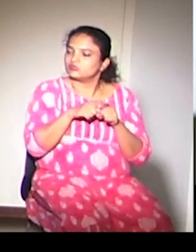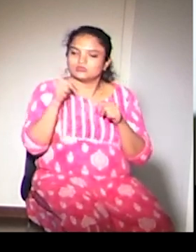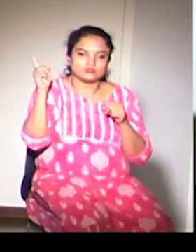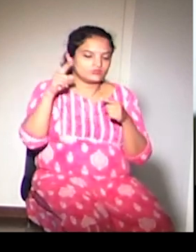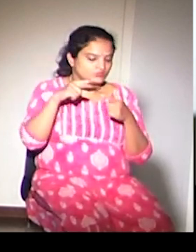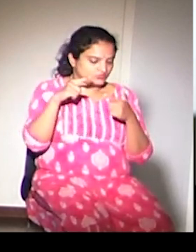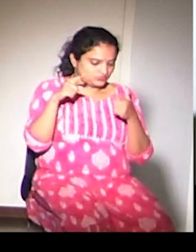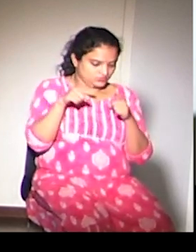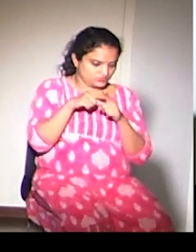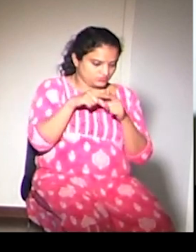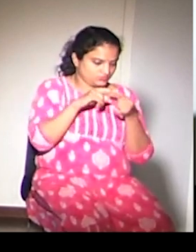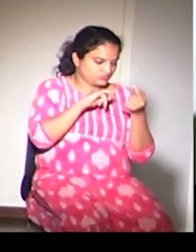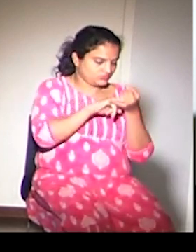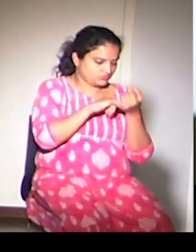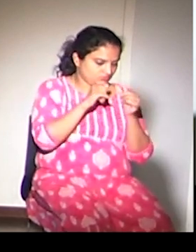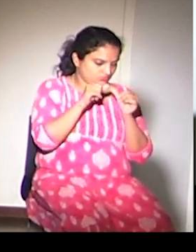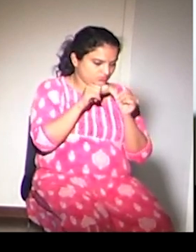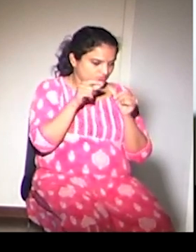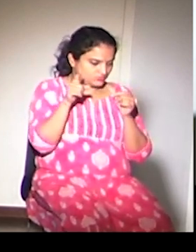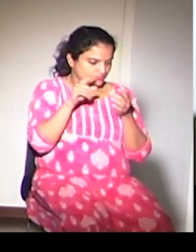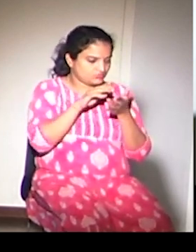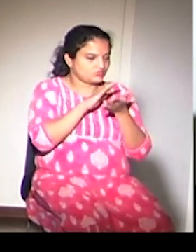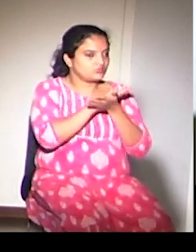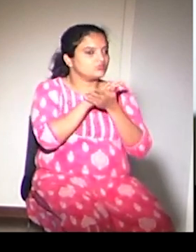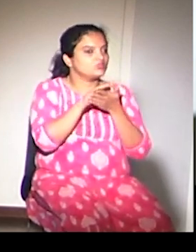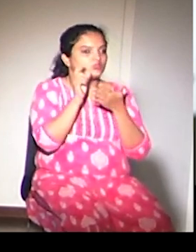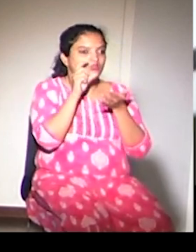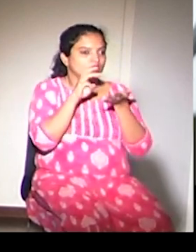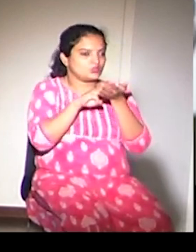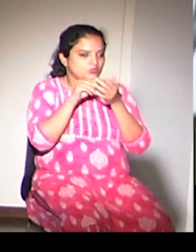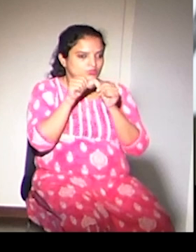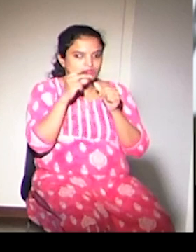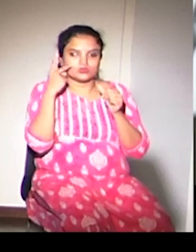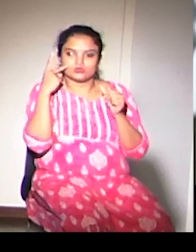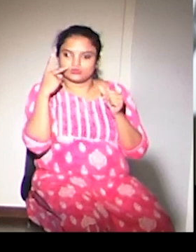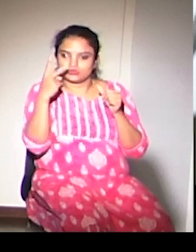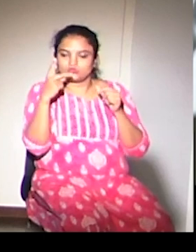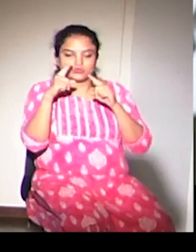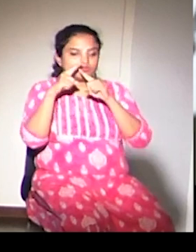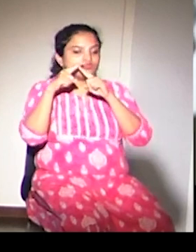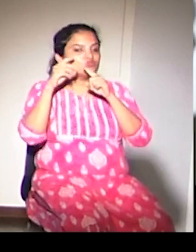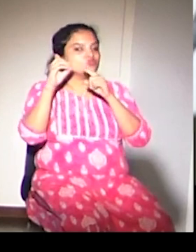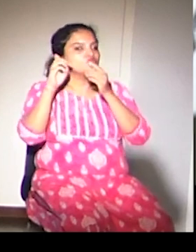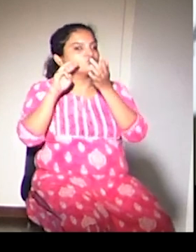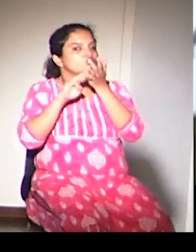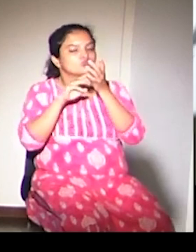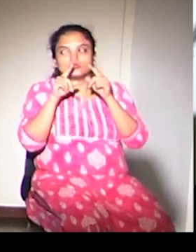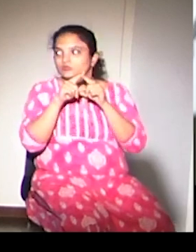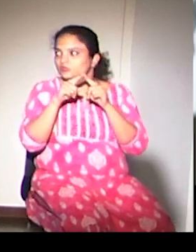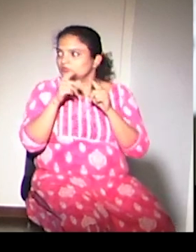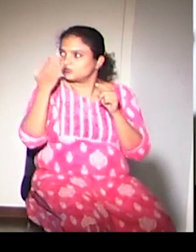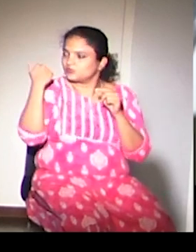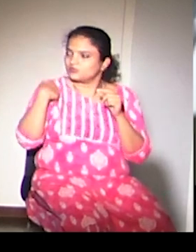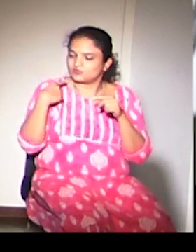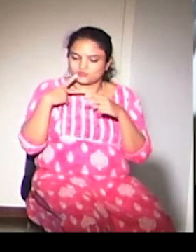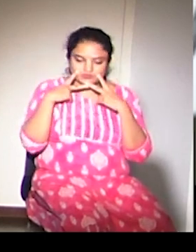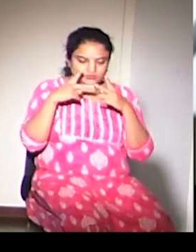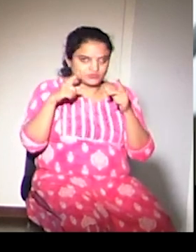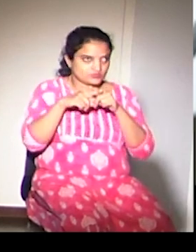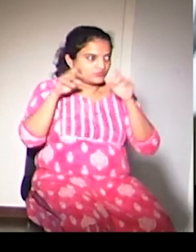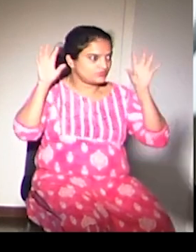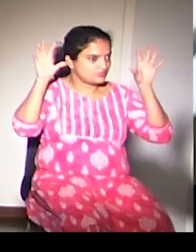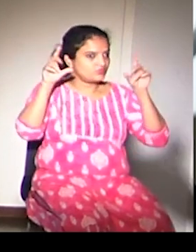is some of the other, Humayun's tomb, for example, the little, which I mentioned earlier on, the little